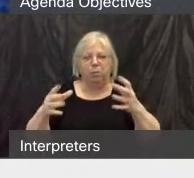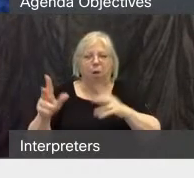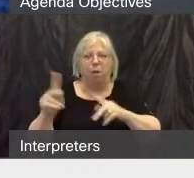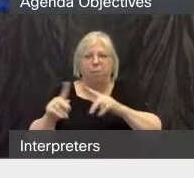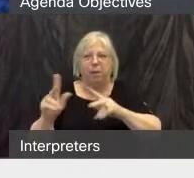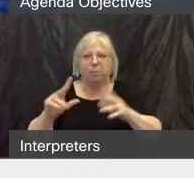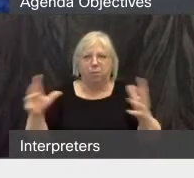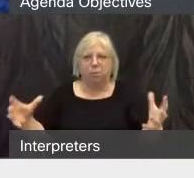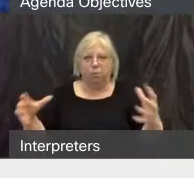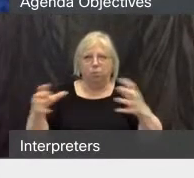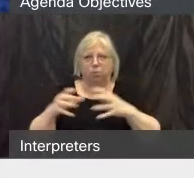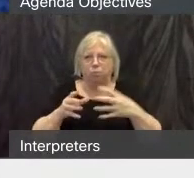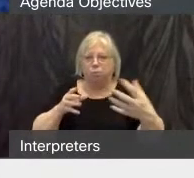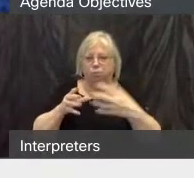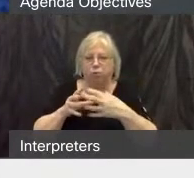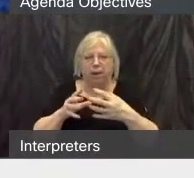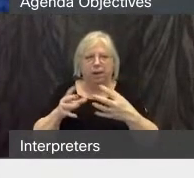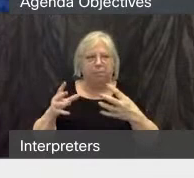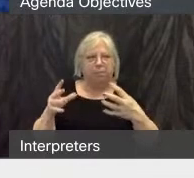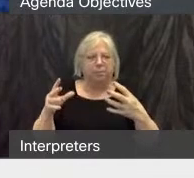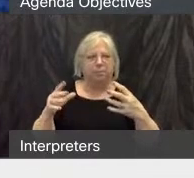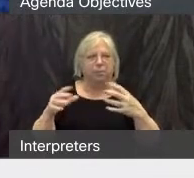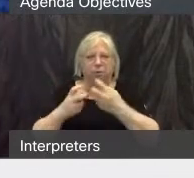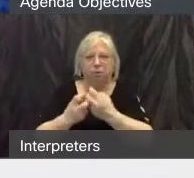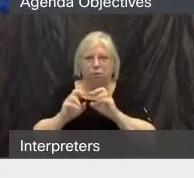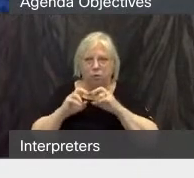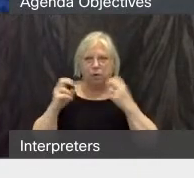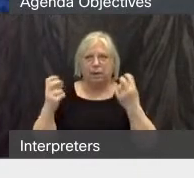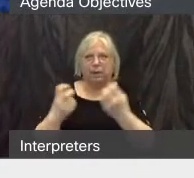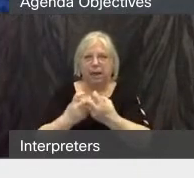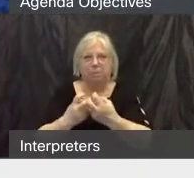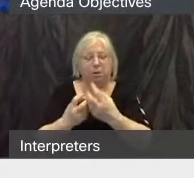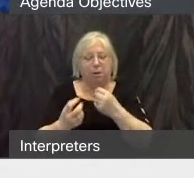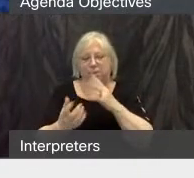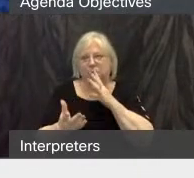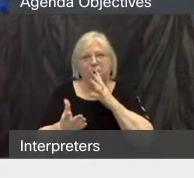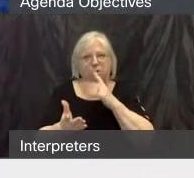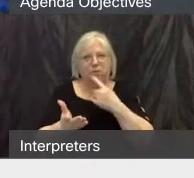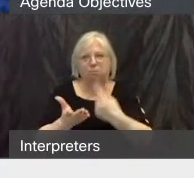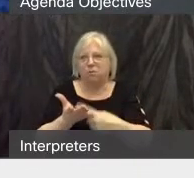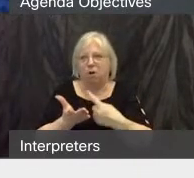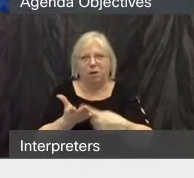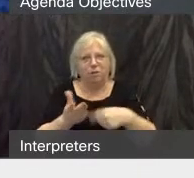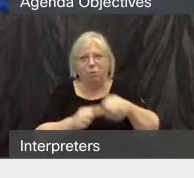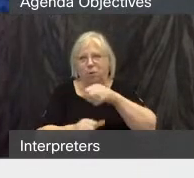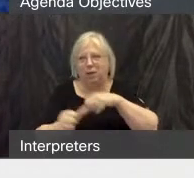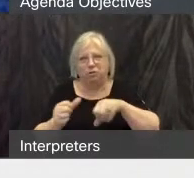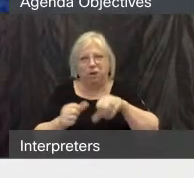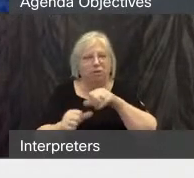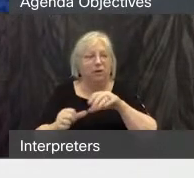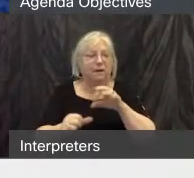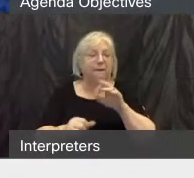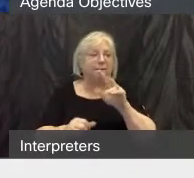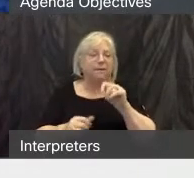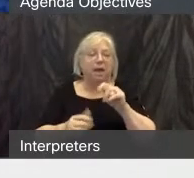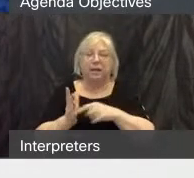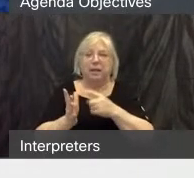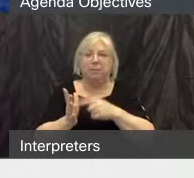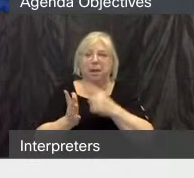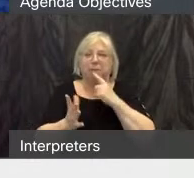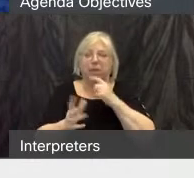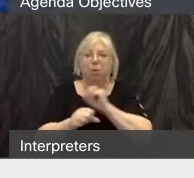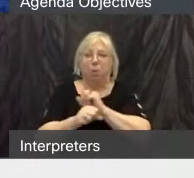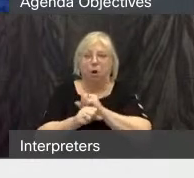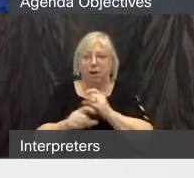all these different entities working in different parts of our city. They're not talking to each other, with each other, so they, in fact, and sometimes working